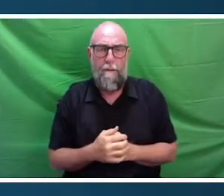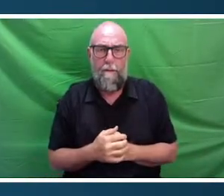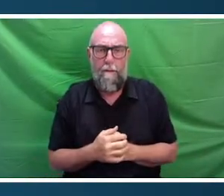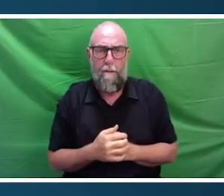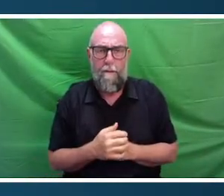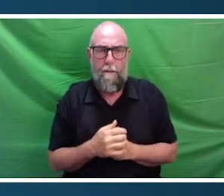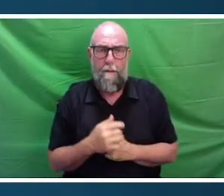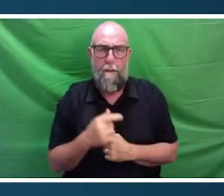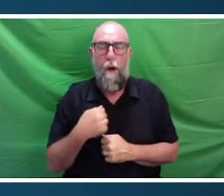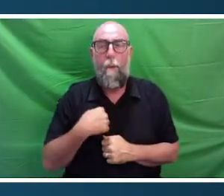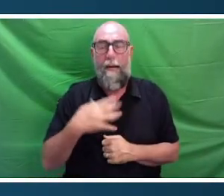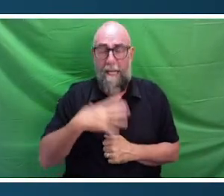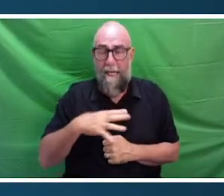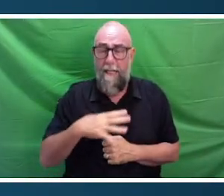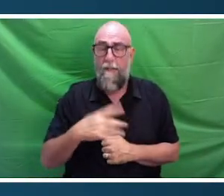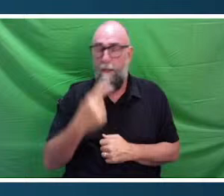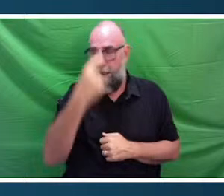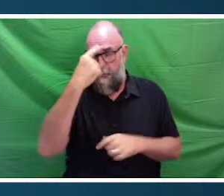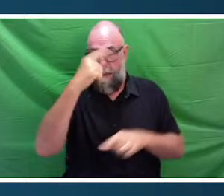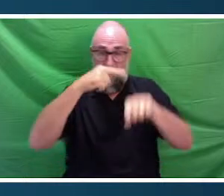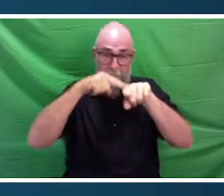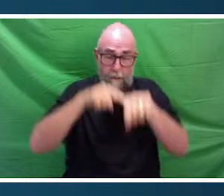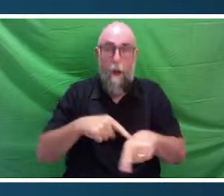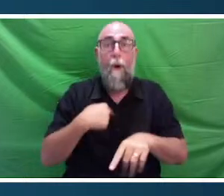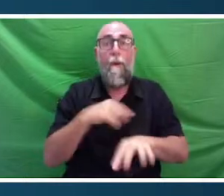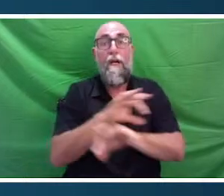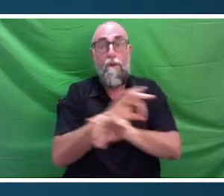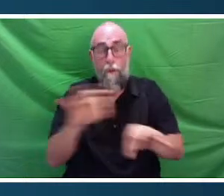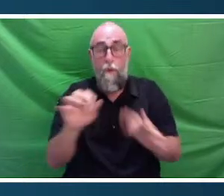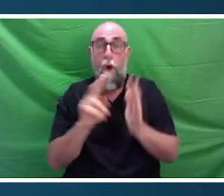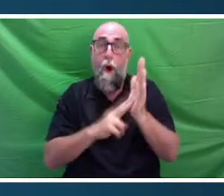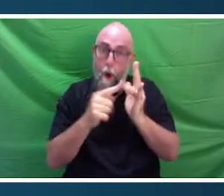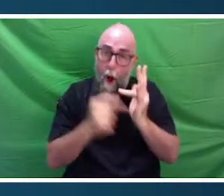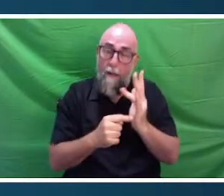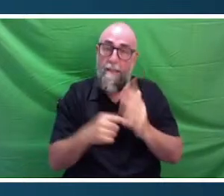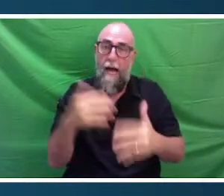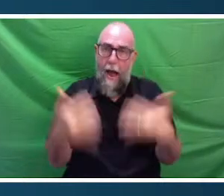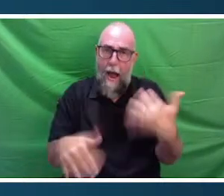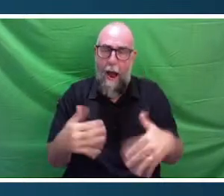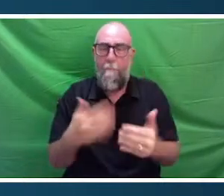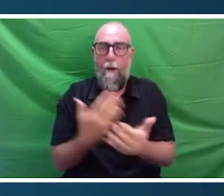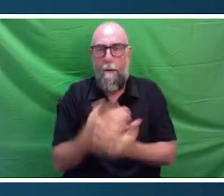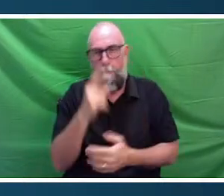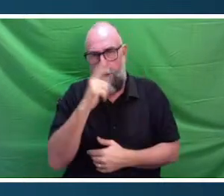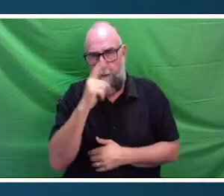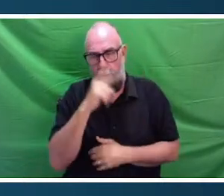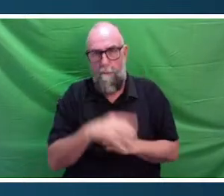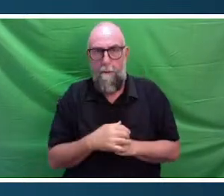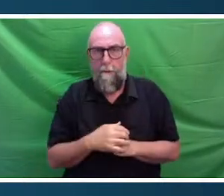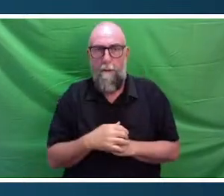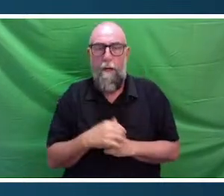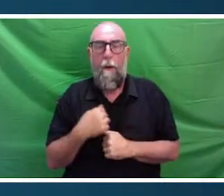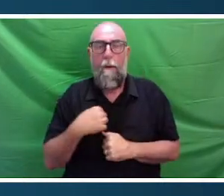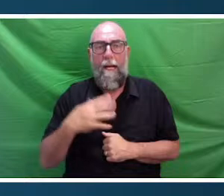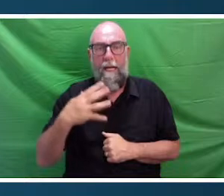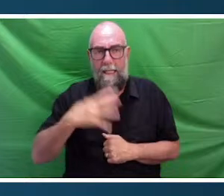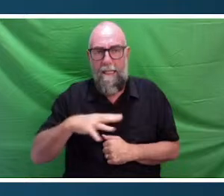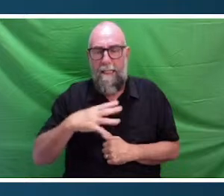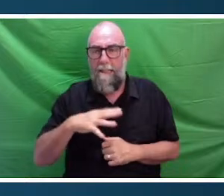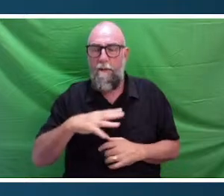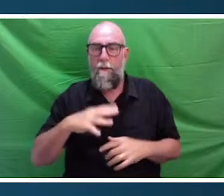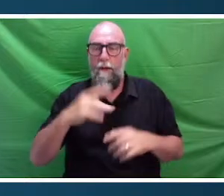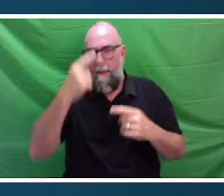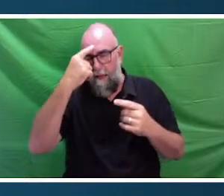harm principle, ensuring that actions do not exacerbate tensions or conflict, and prioritizing